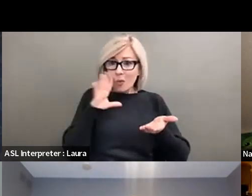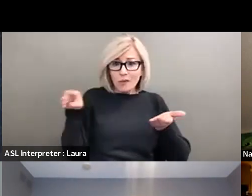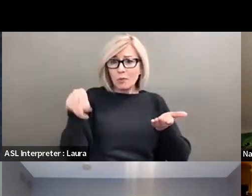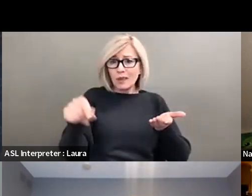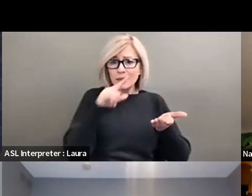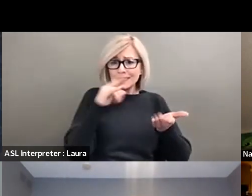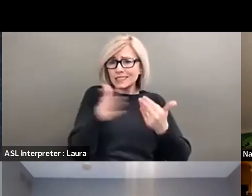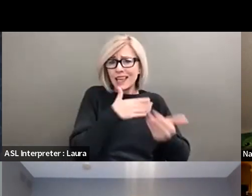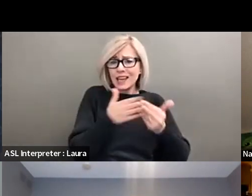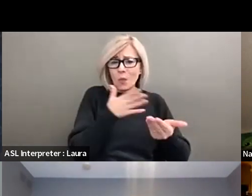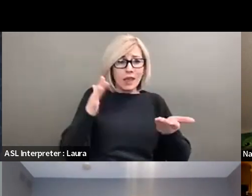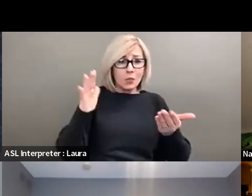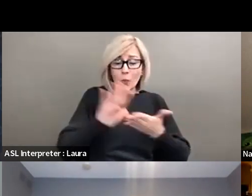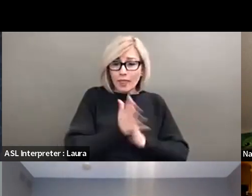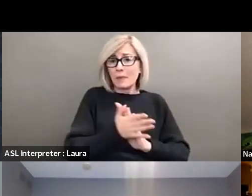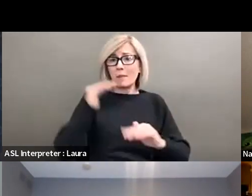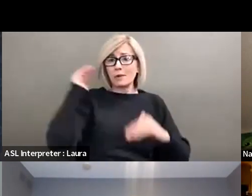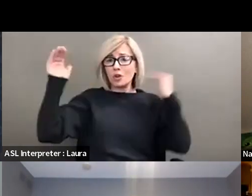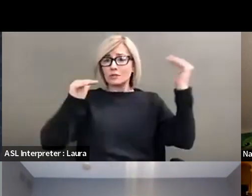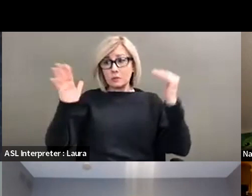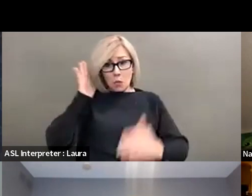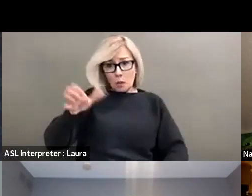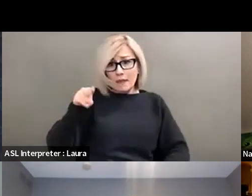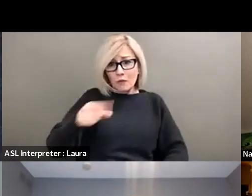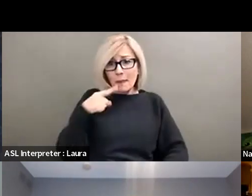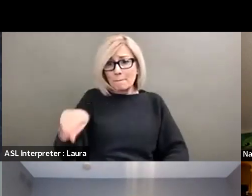kids anyway, or adults. They're going to pay for them.